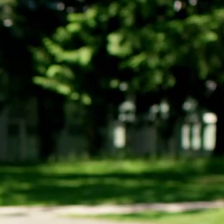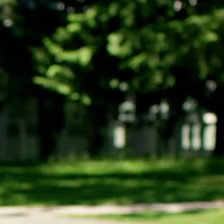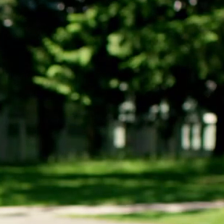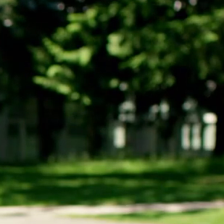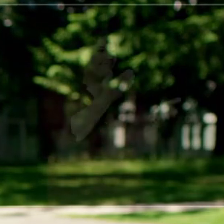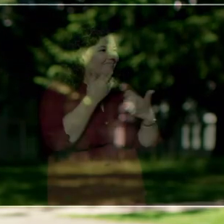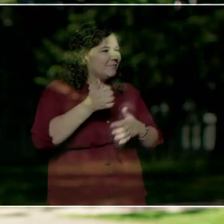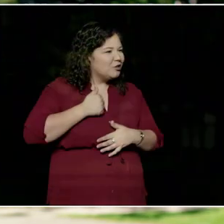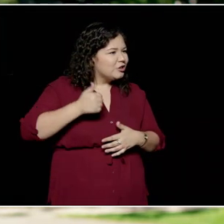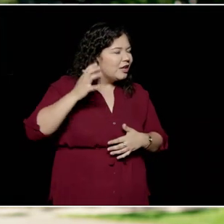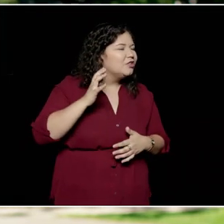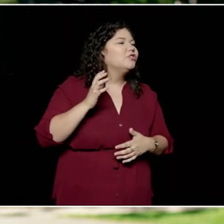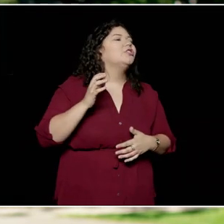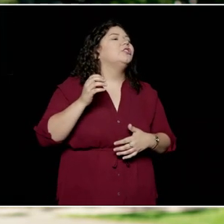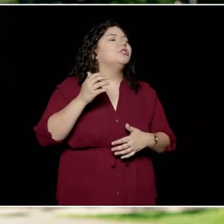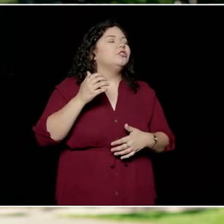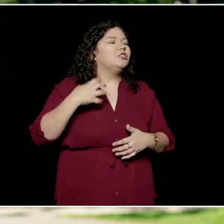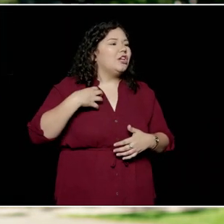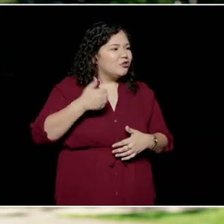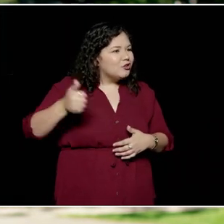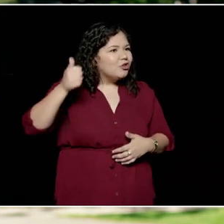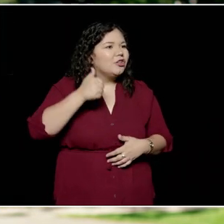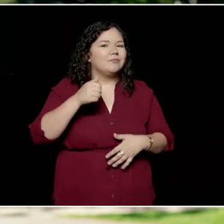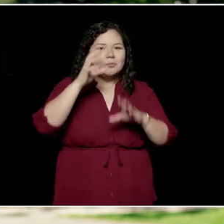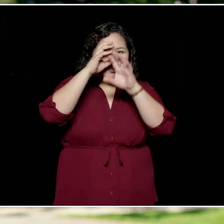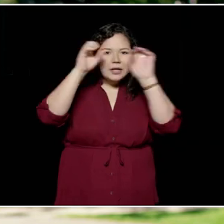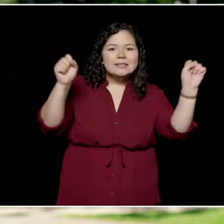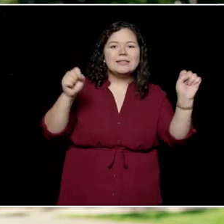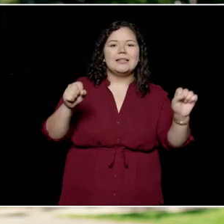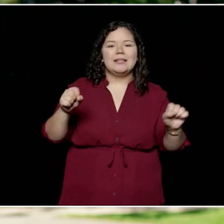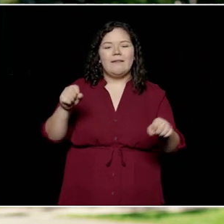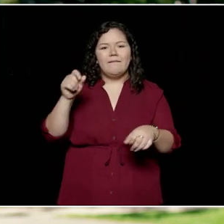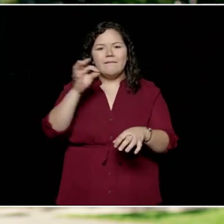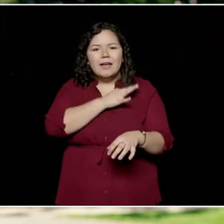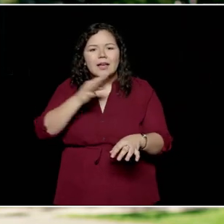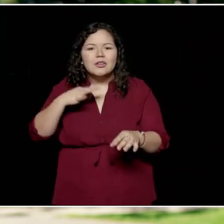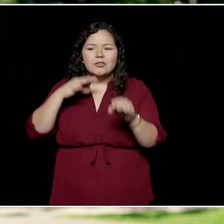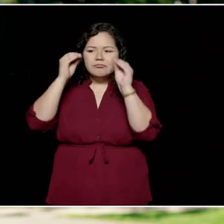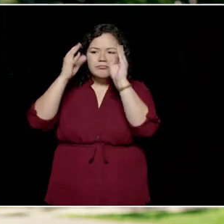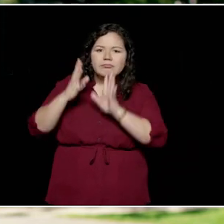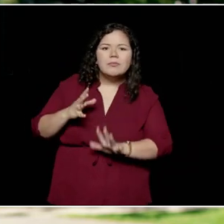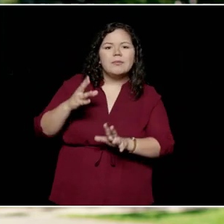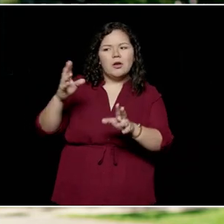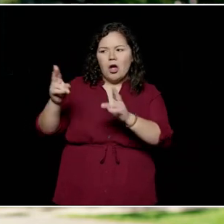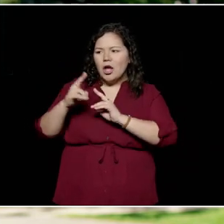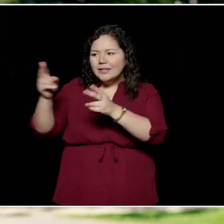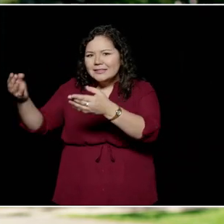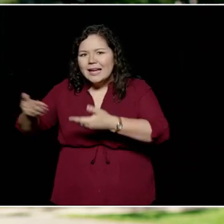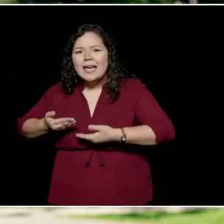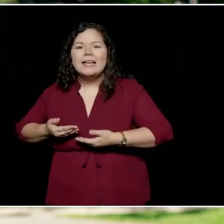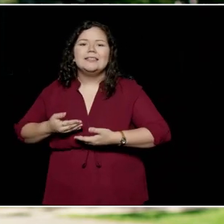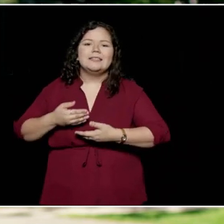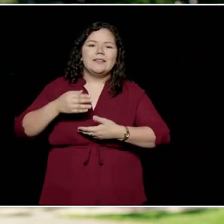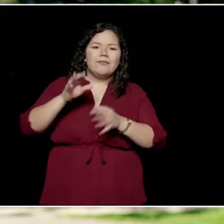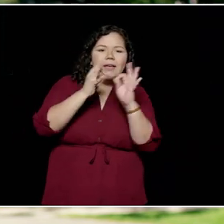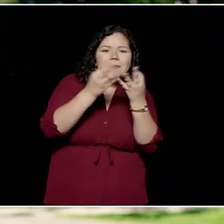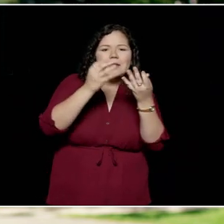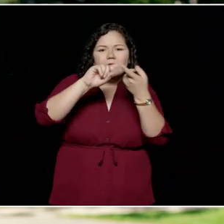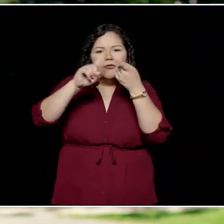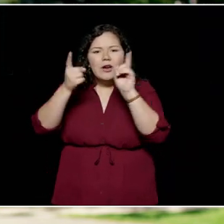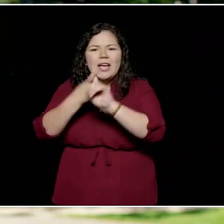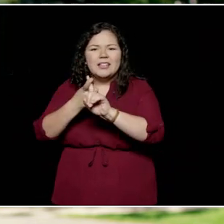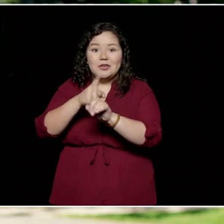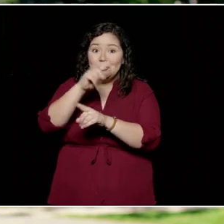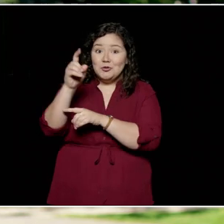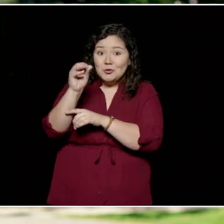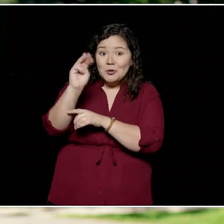Thank you, Julia. Mr. Chancellor, Mr. President, deans, directors, distinguished members of the faculty, honored